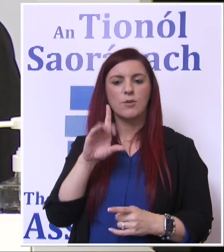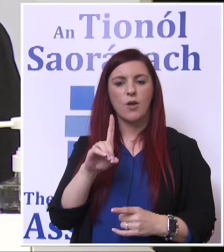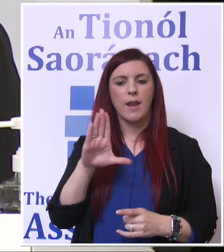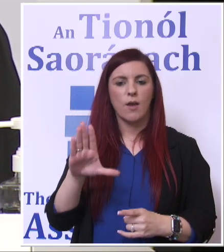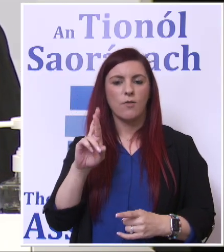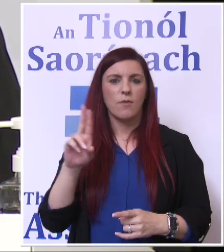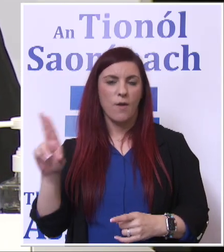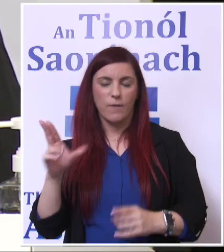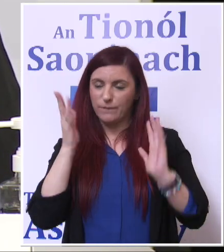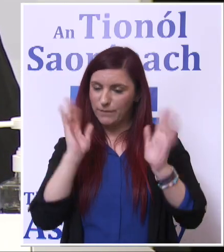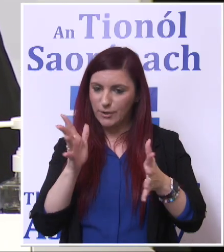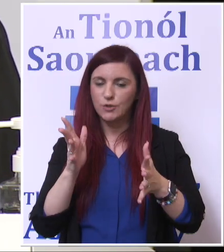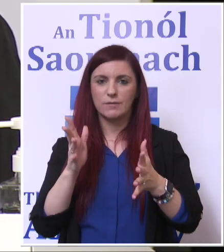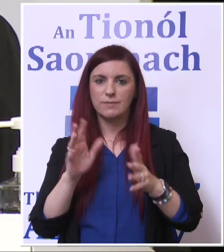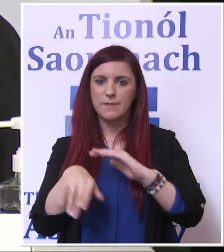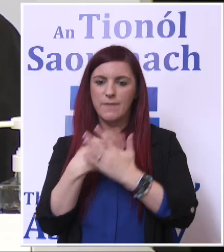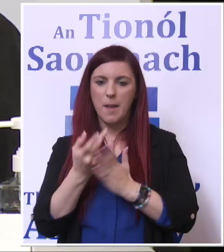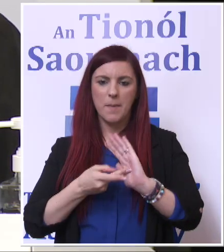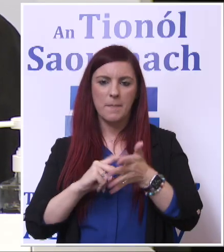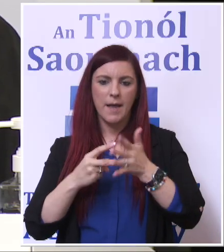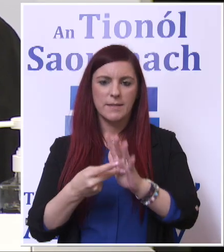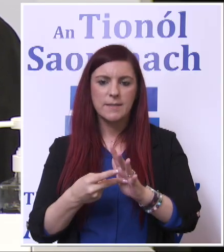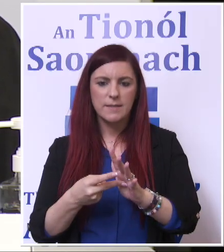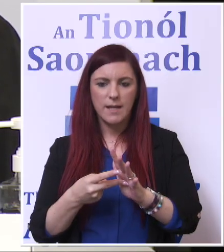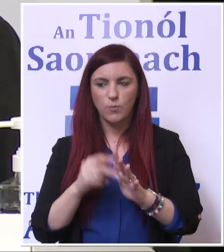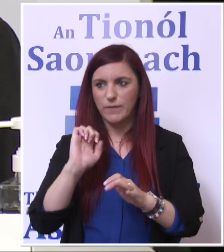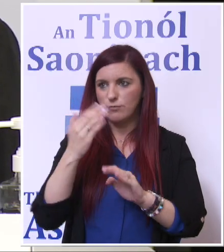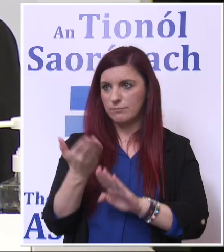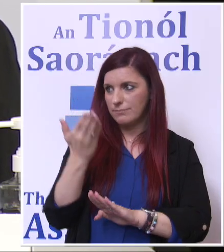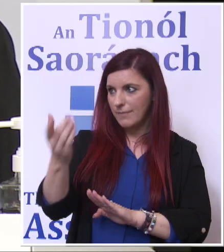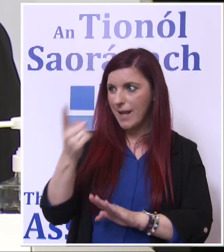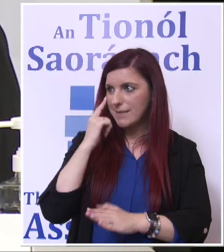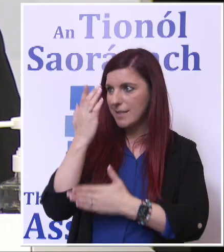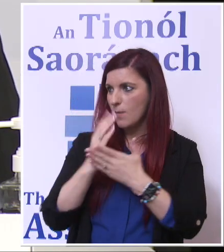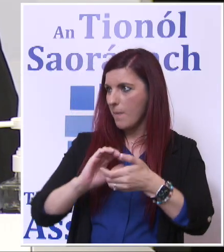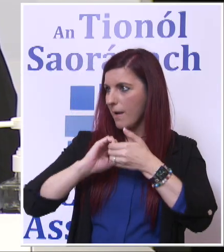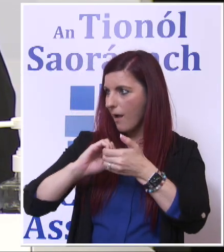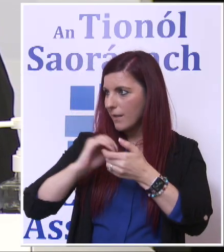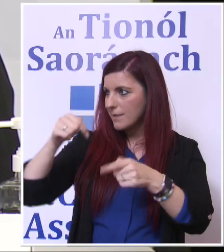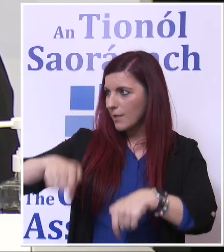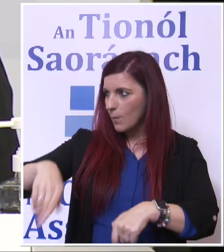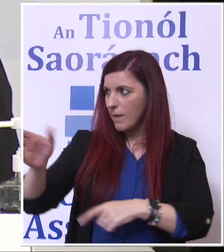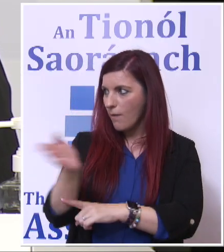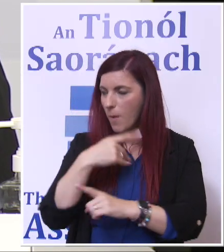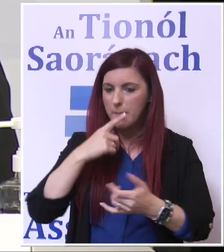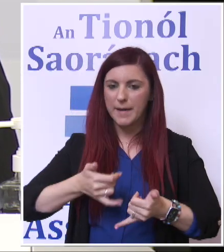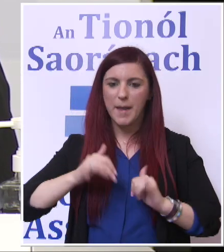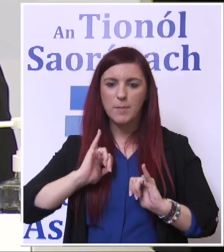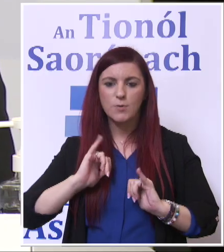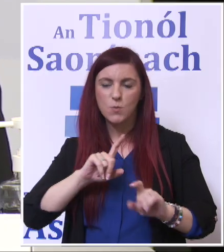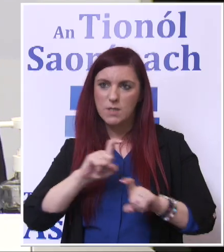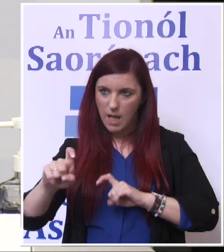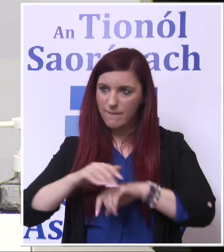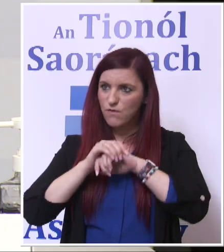their development plan and that we have all managed to, I see some of my councillor colleagues here, we've all managed to stay speaking to each